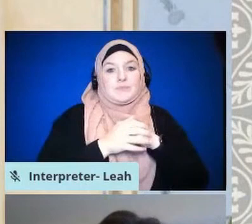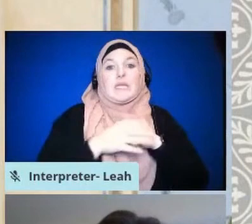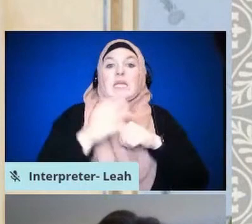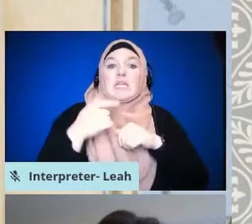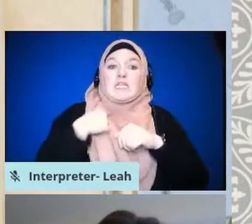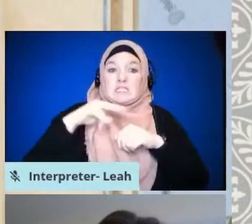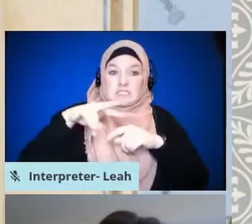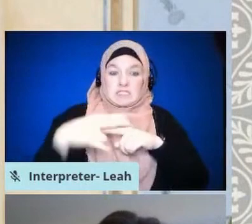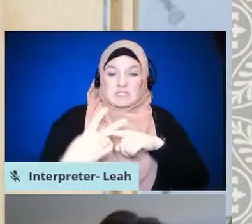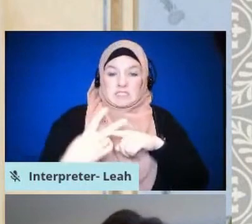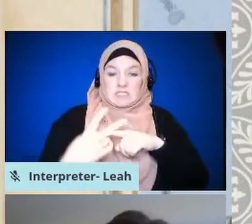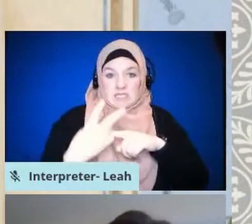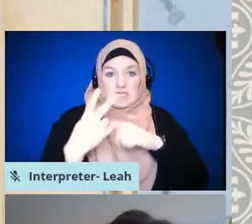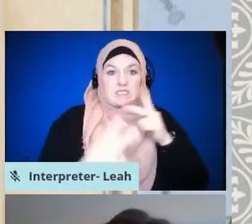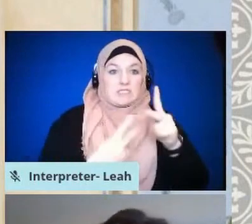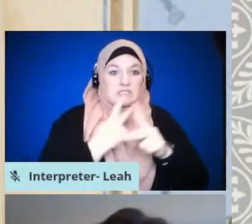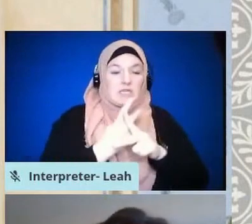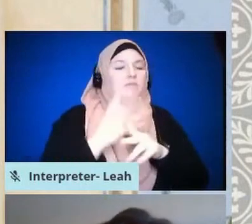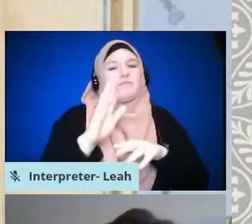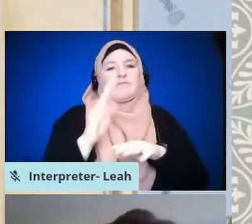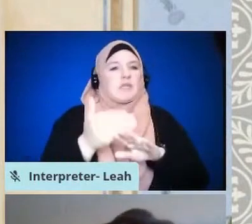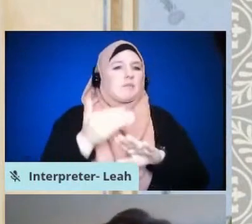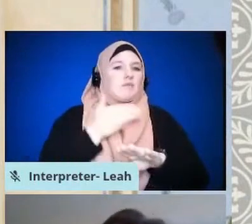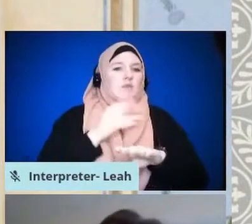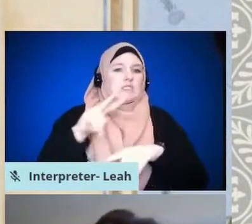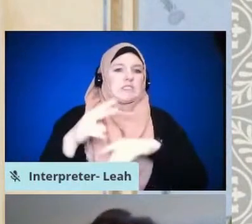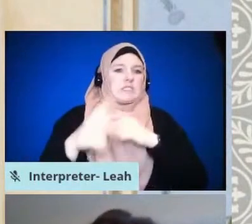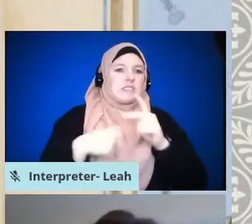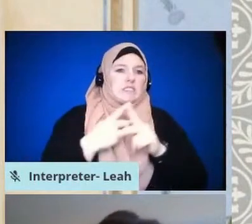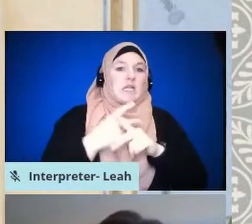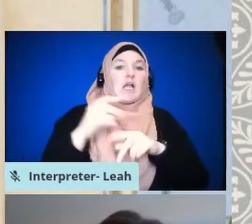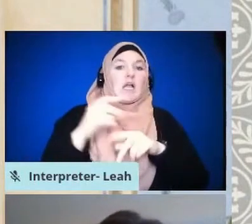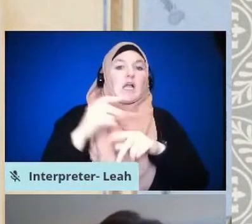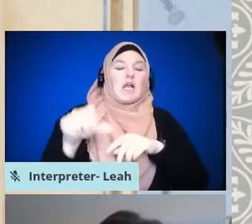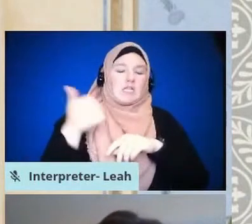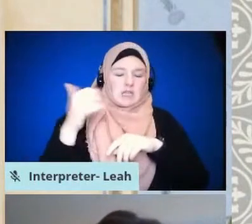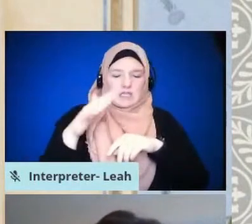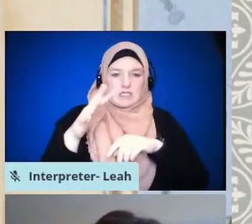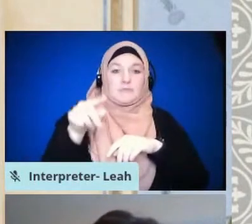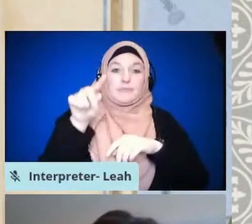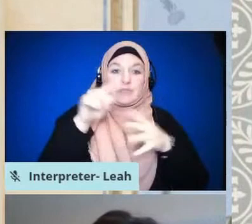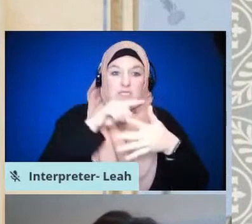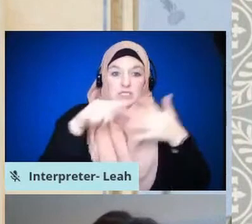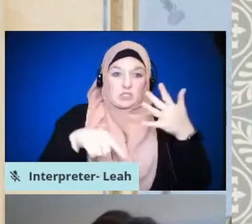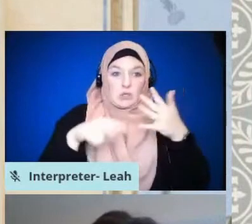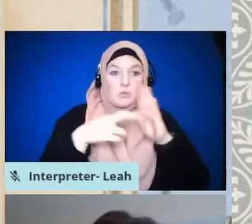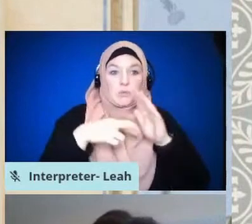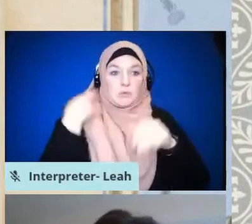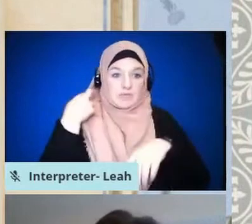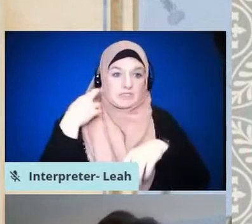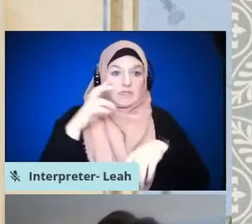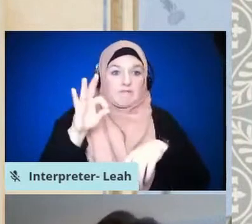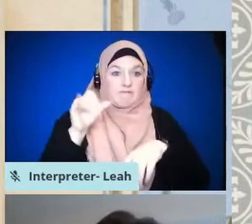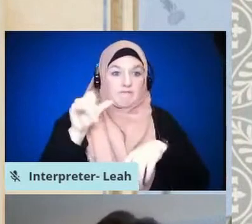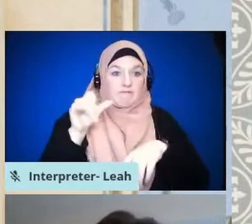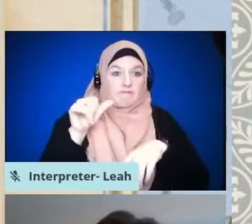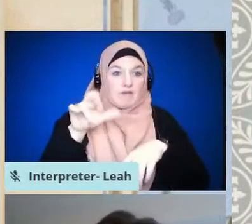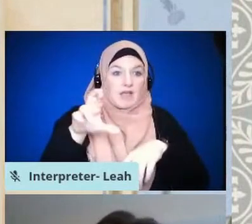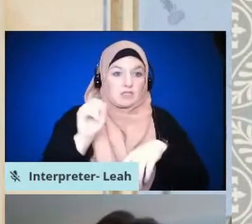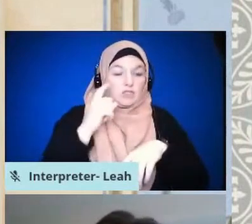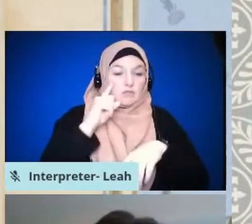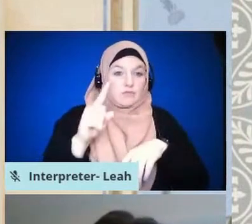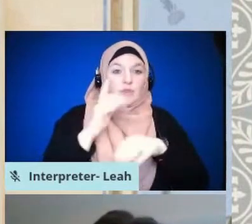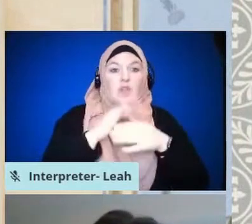The second type of, oh, before the second type, actually, these are risk factors for the lockdown.